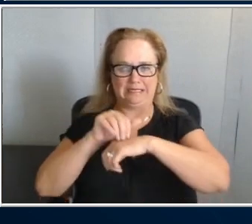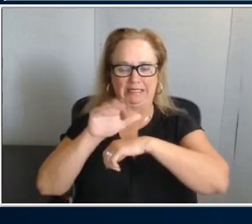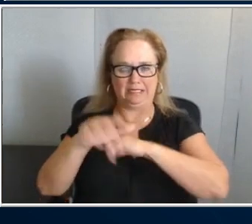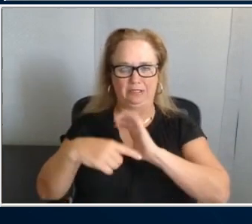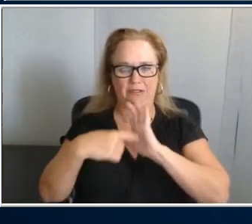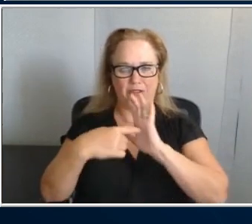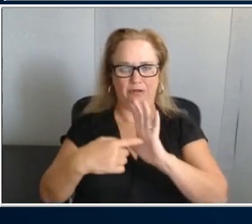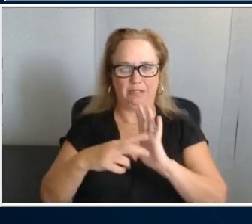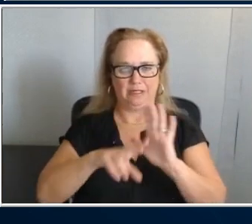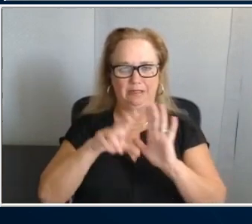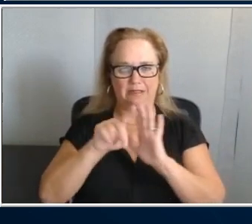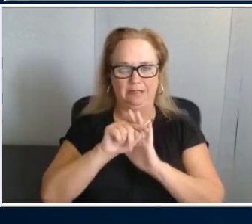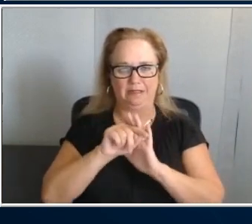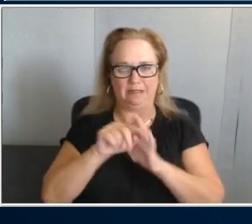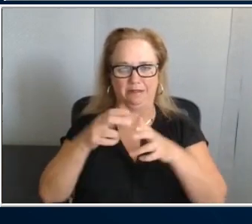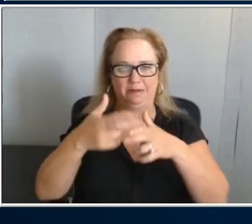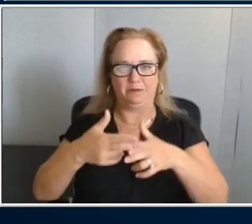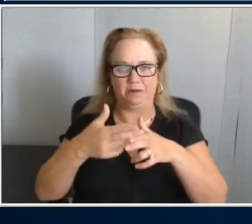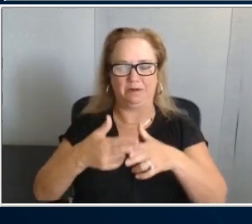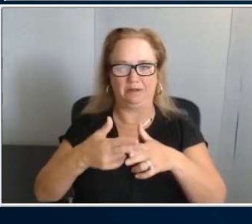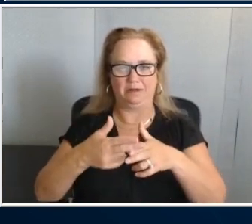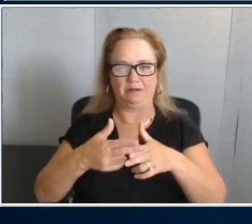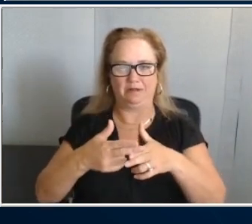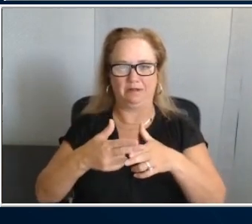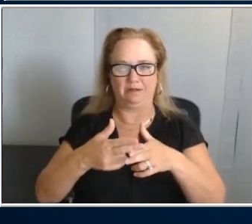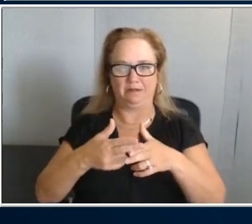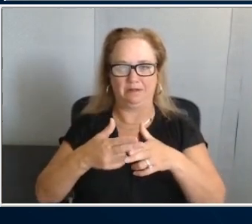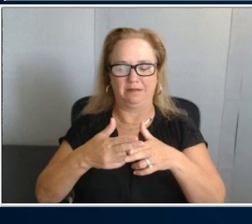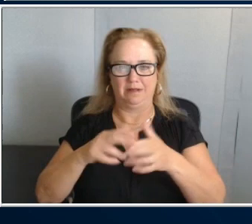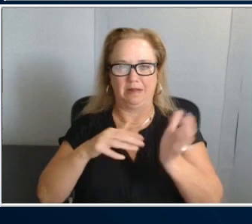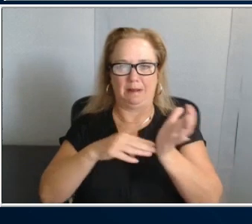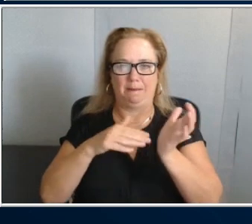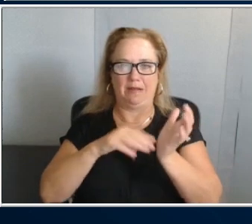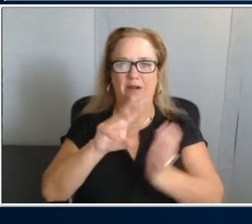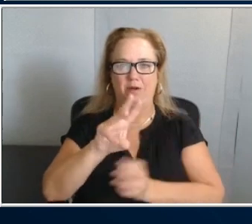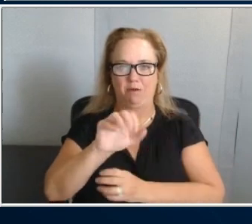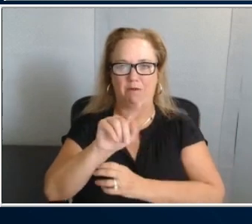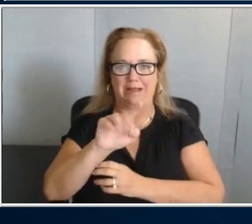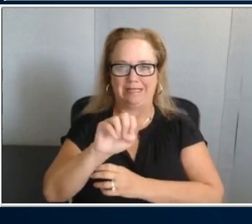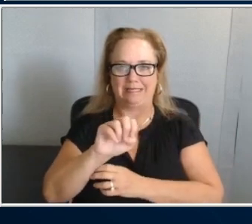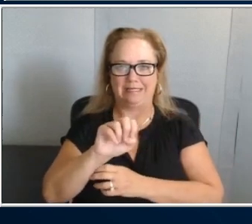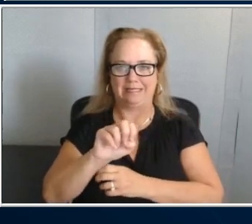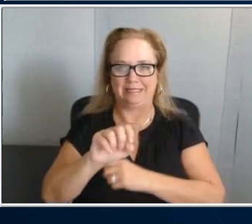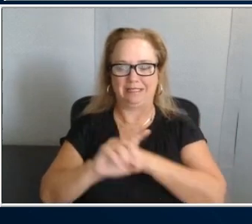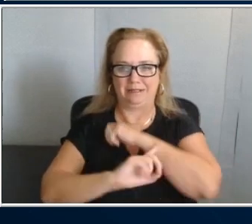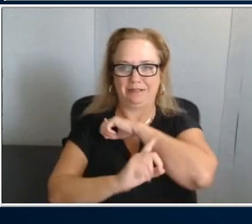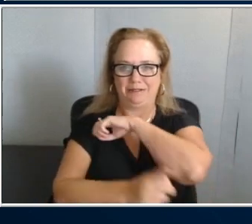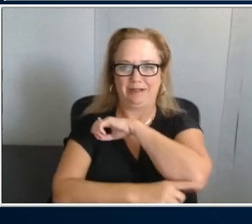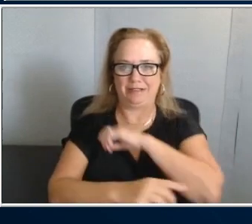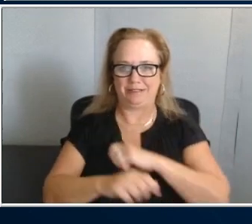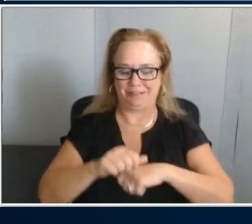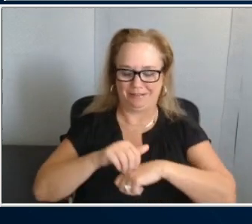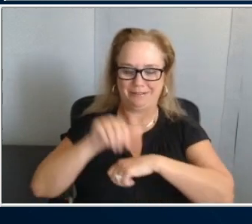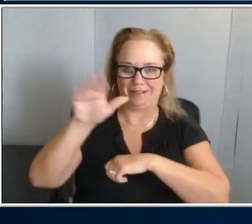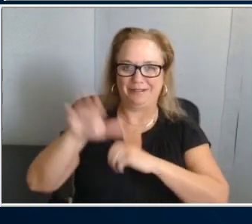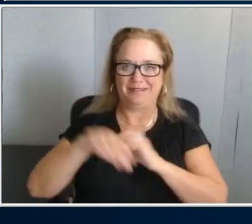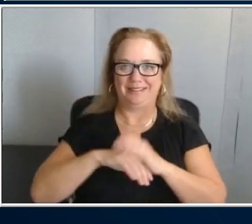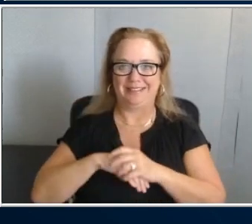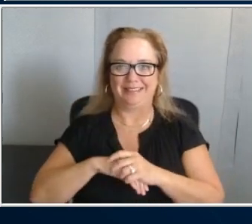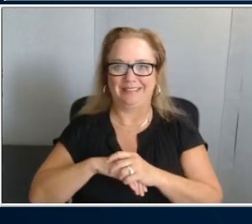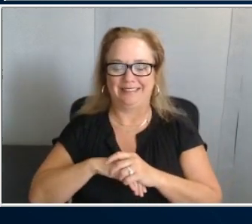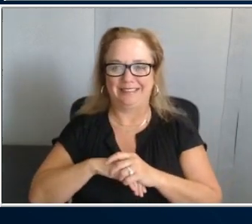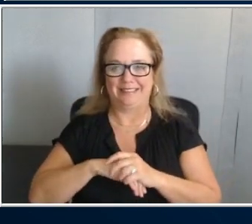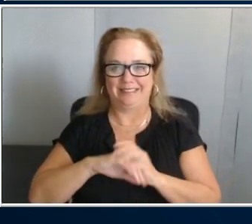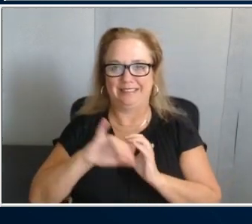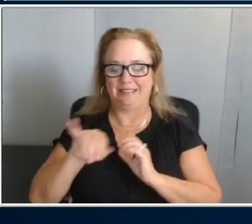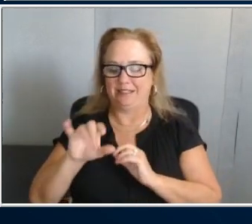that video? Well, we weighed it, and then it just was medical waste. Medical waste. Disposal into the trash. No more. Goes off. Bye. Bye-bye. Jonas